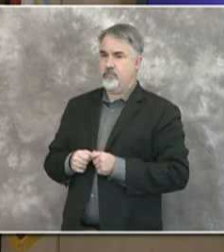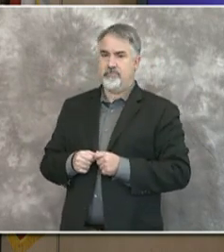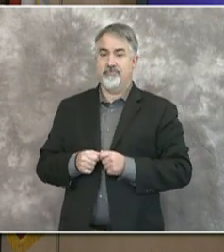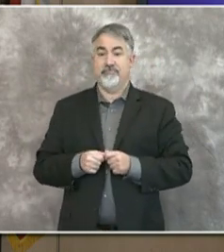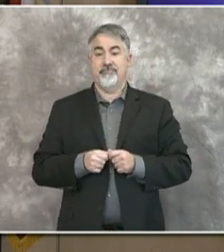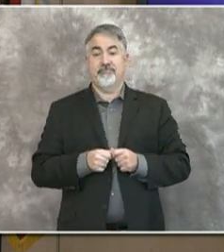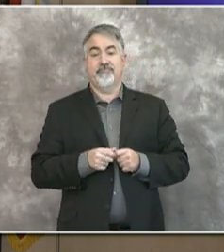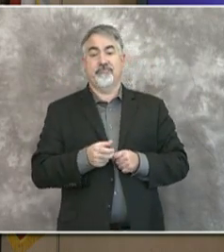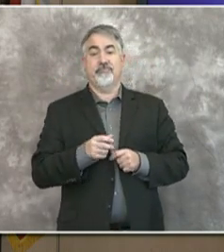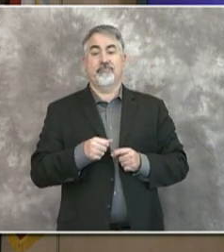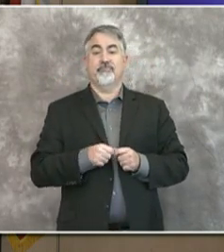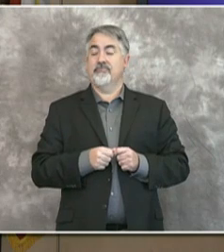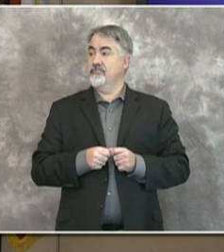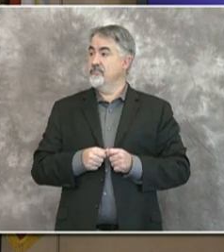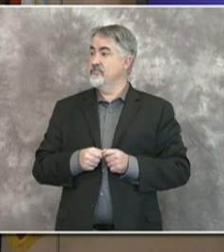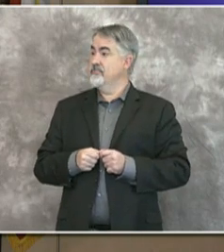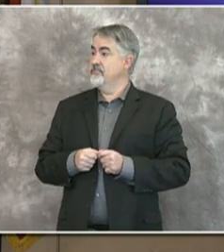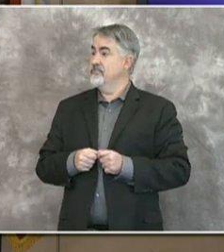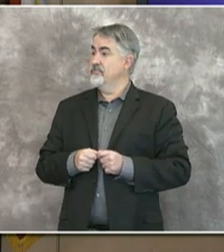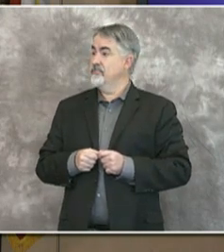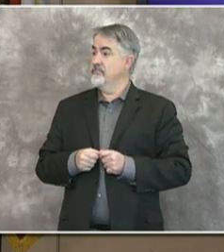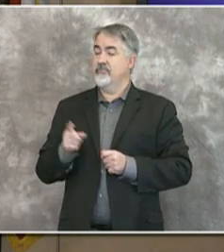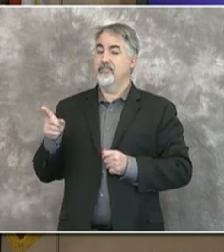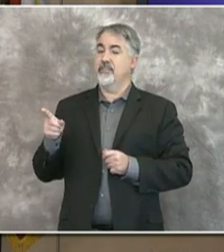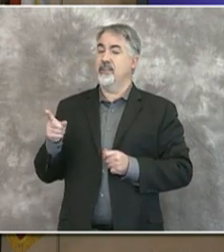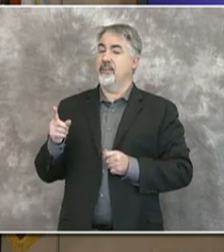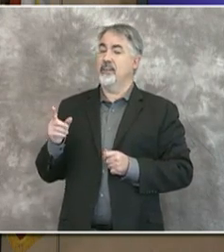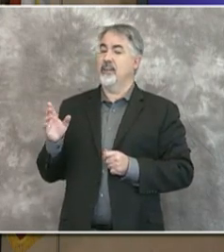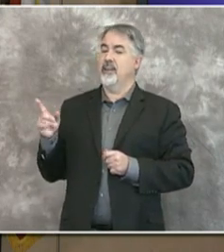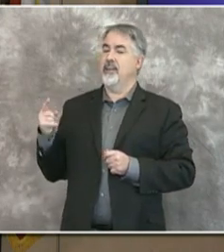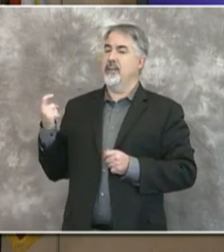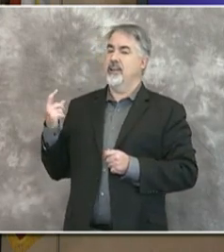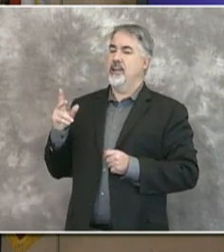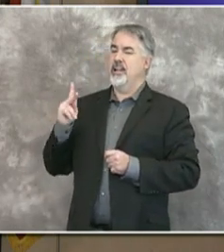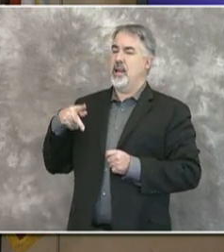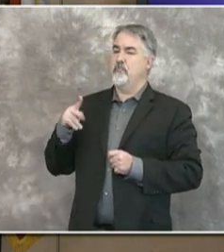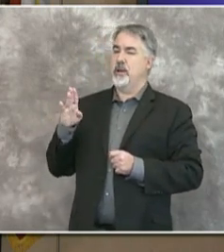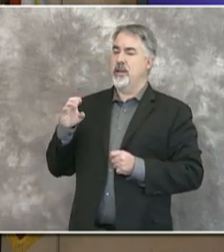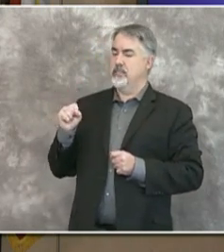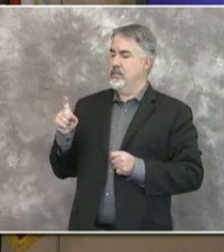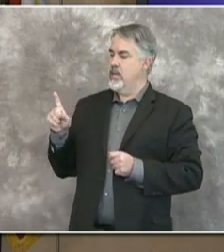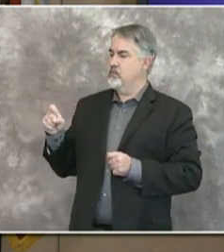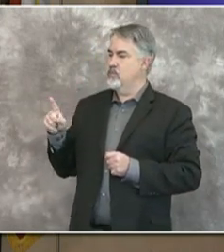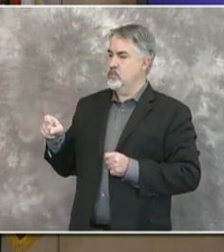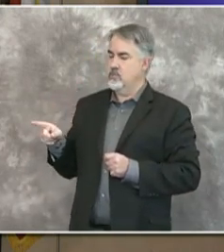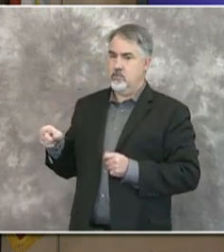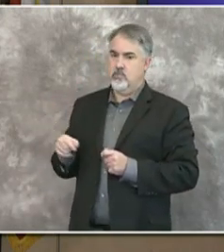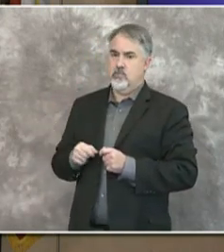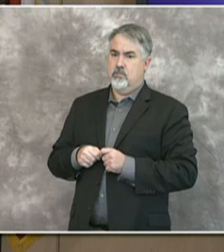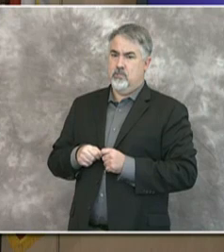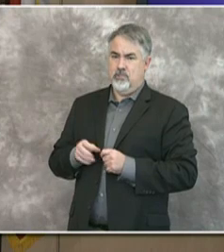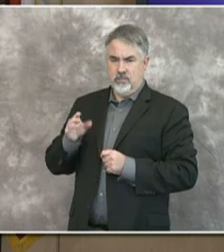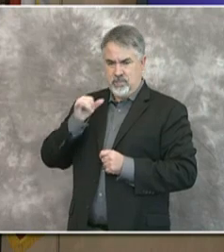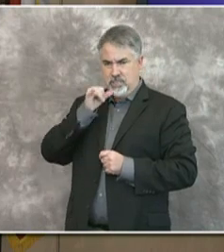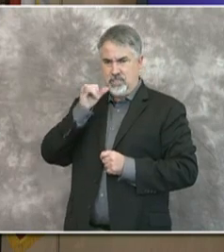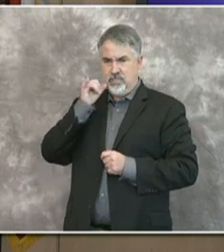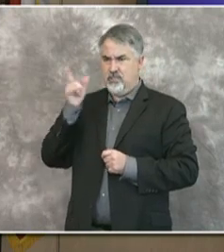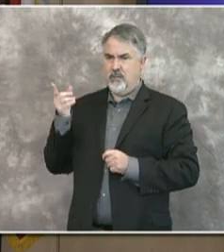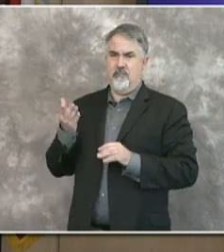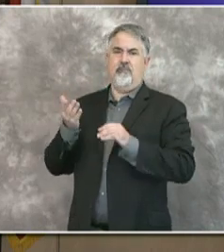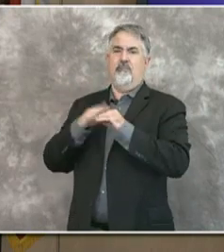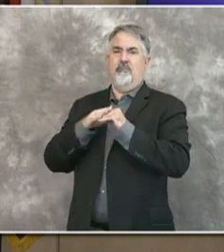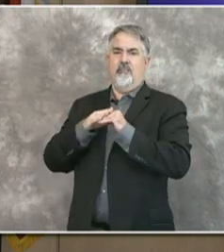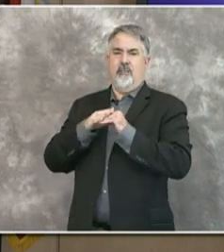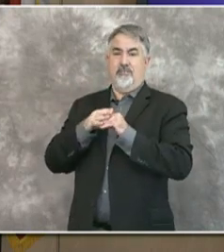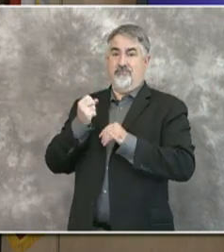Midnight today. And this one is from Claire at KPBS. Yesterday, Supervisor Fletcher said the county is increasing child care to groups of 12 children